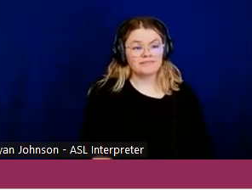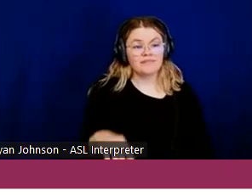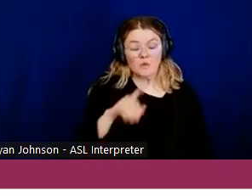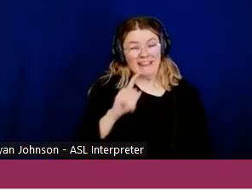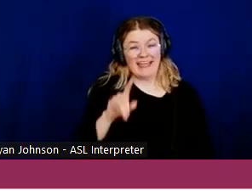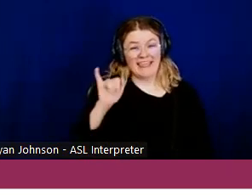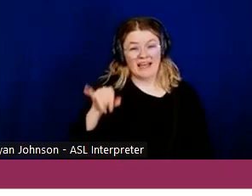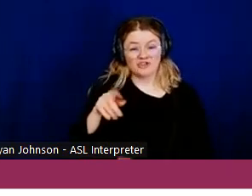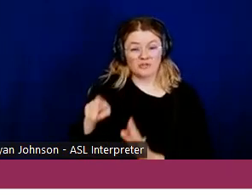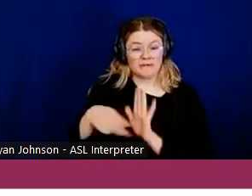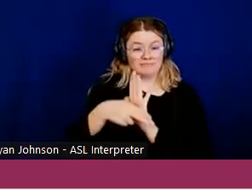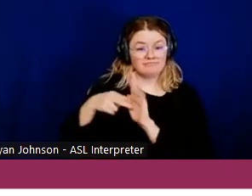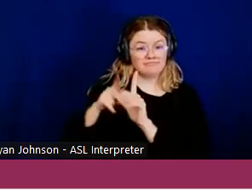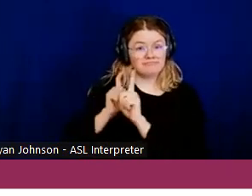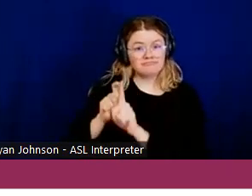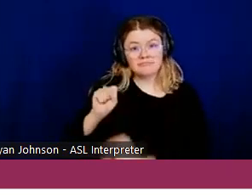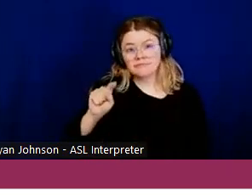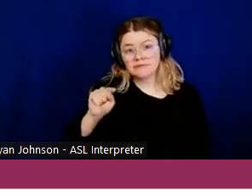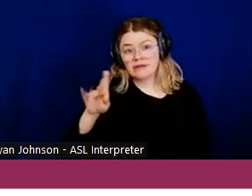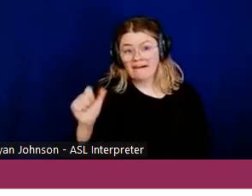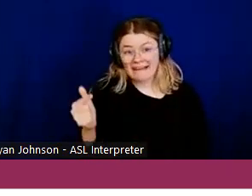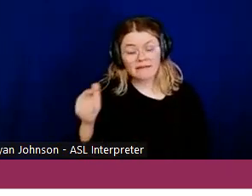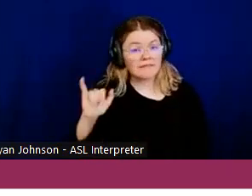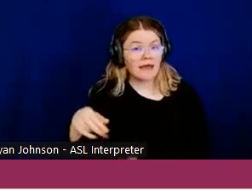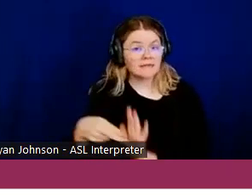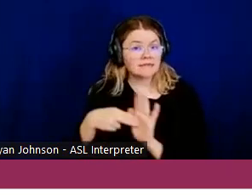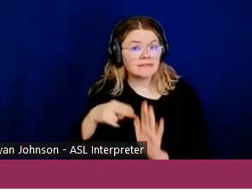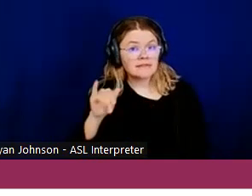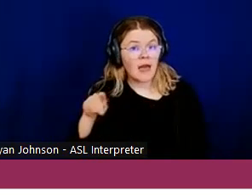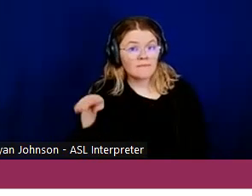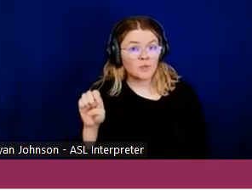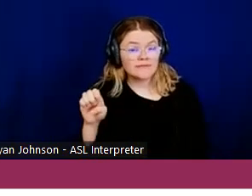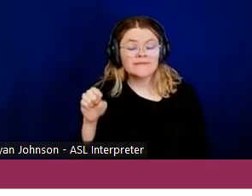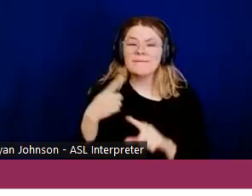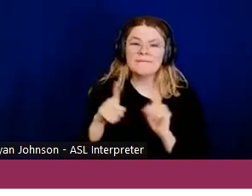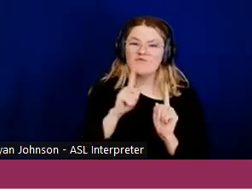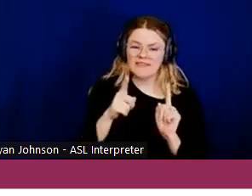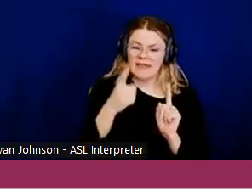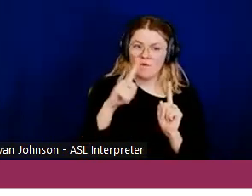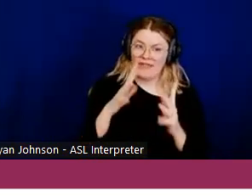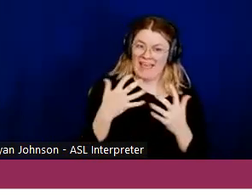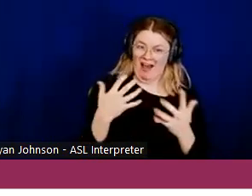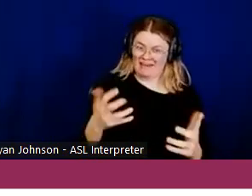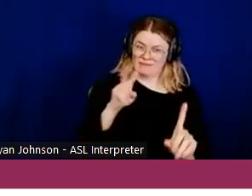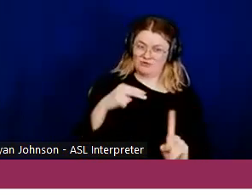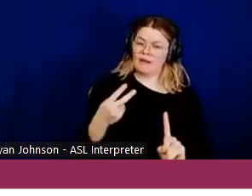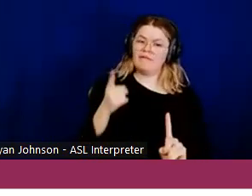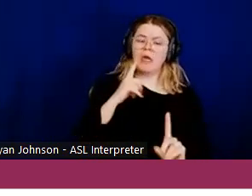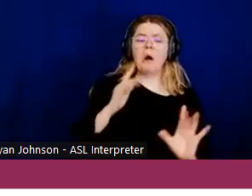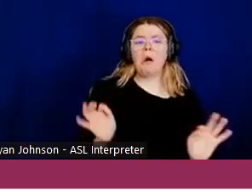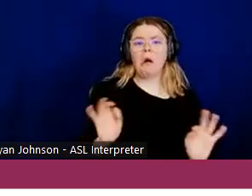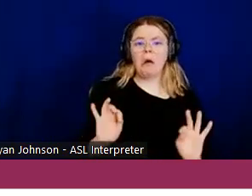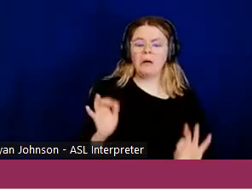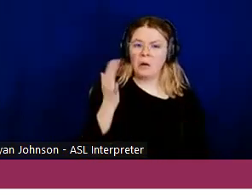and stalking is a form of abuse, the audience tends to overlook that serious matter because this show is